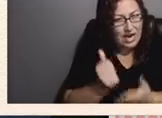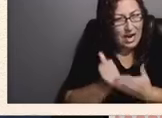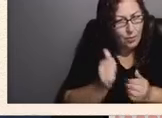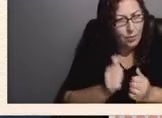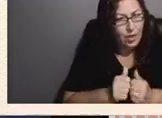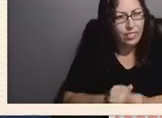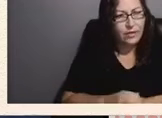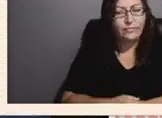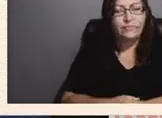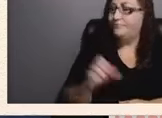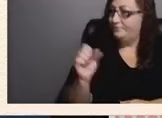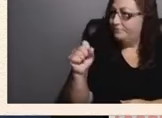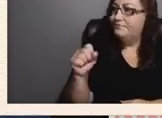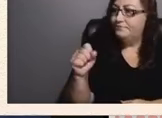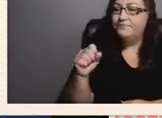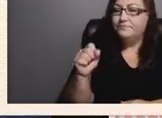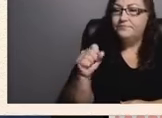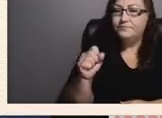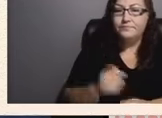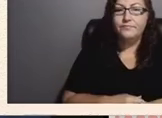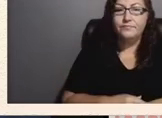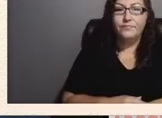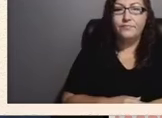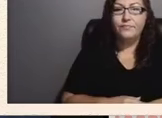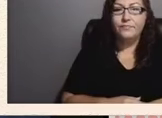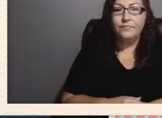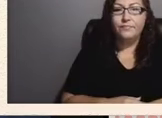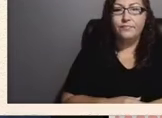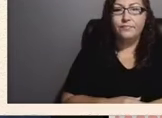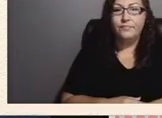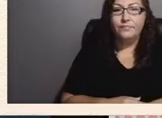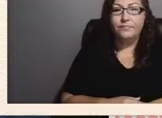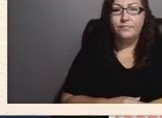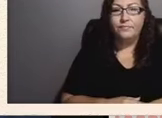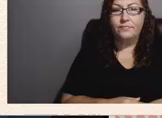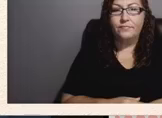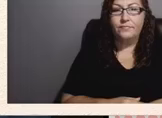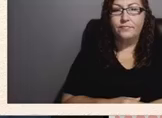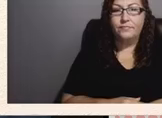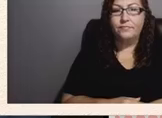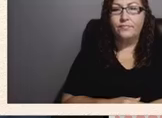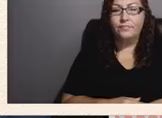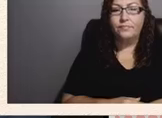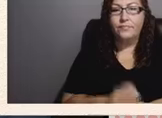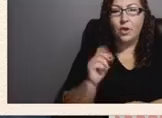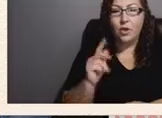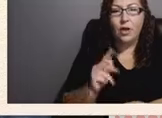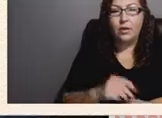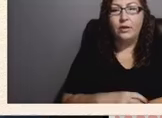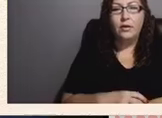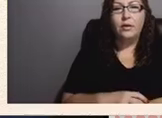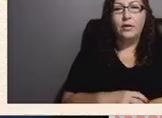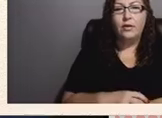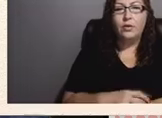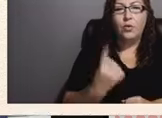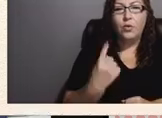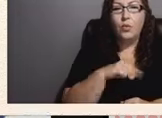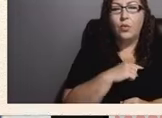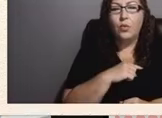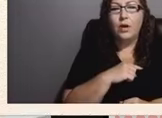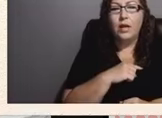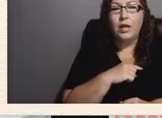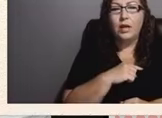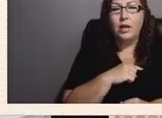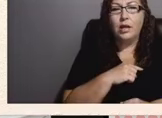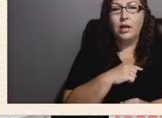Yeah, that's what I did out with him. Well, Okay. our church, we